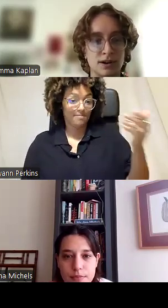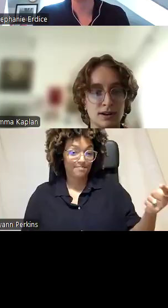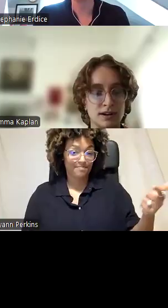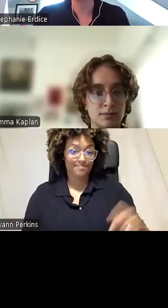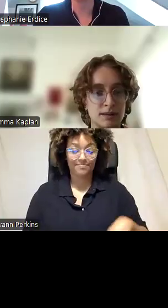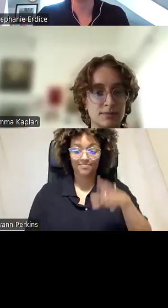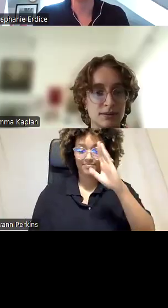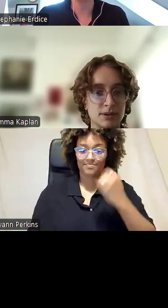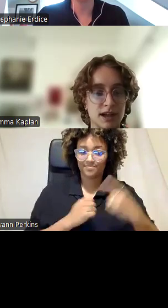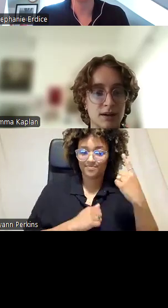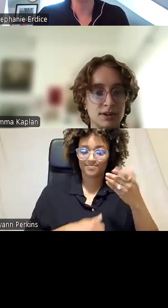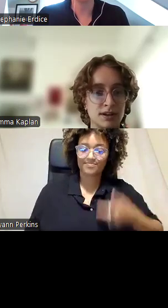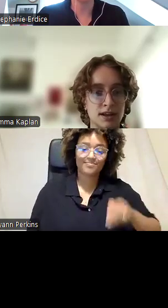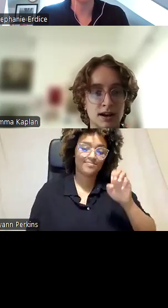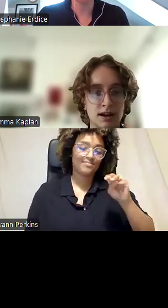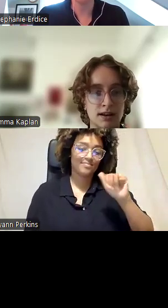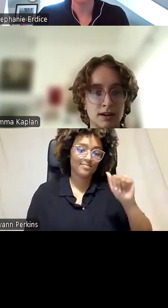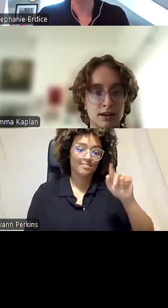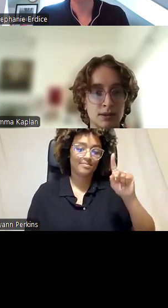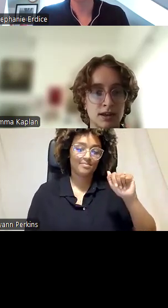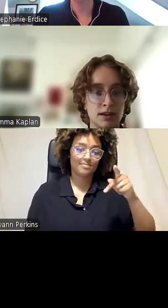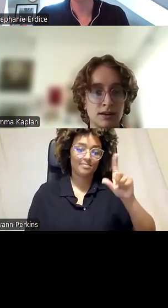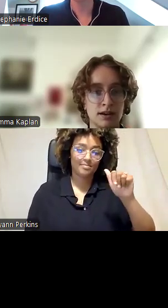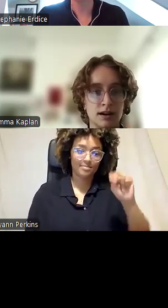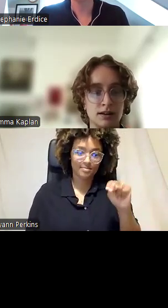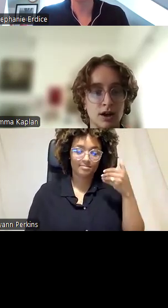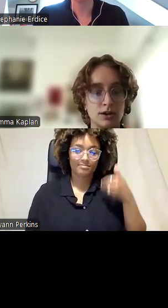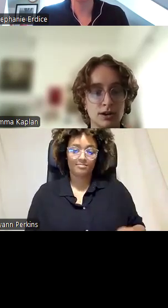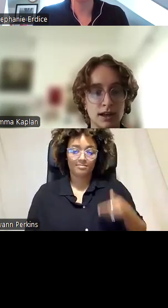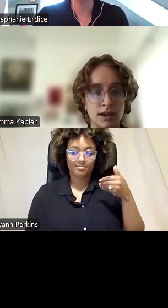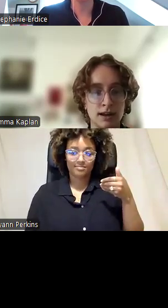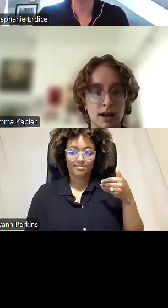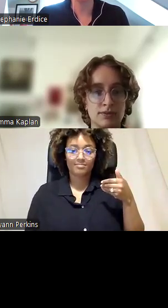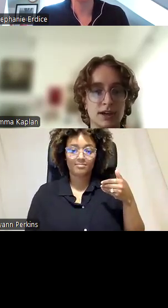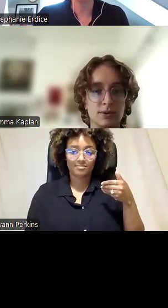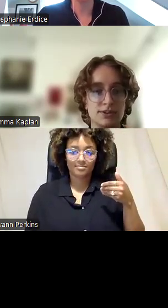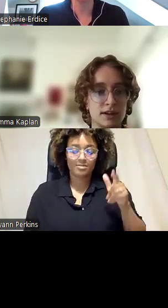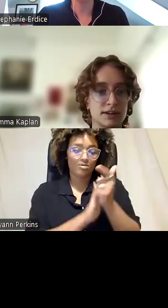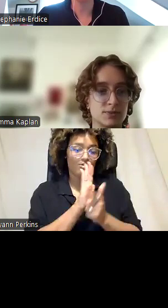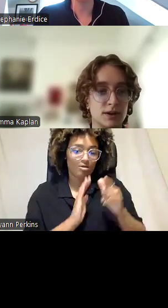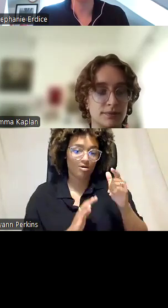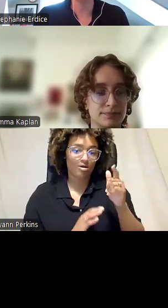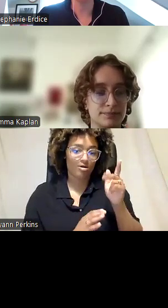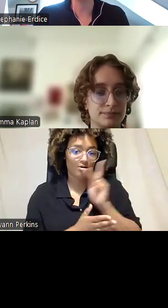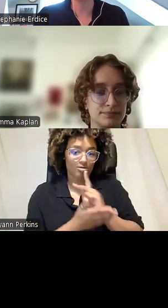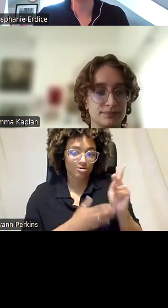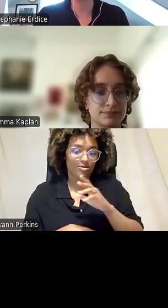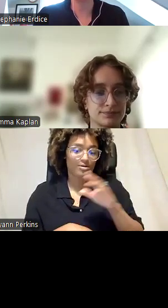Hi everyone, my name is Emma Kaplan and I am a law clerk and advocate with SAVAT as